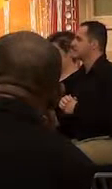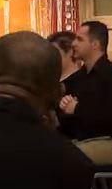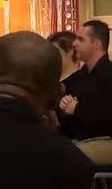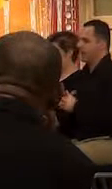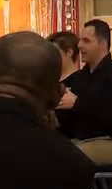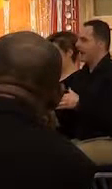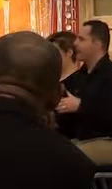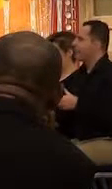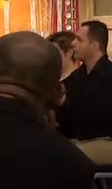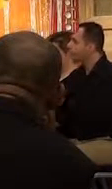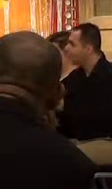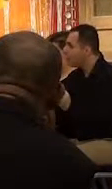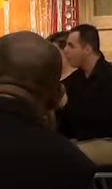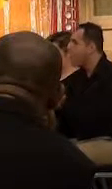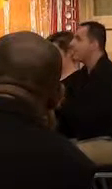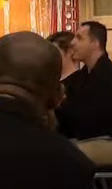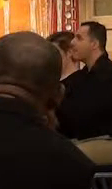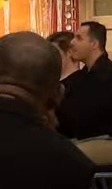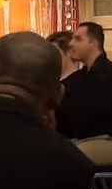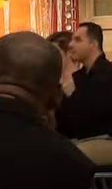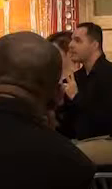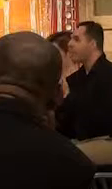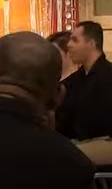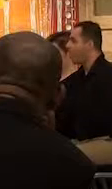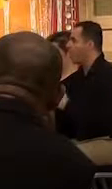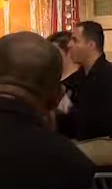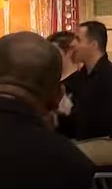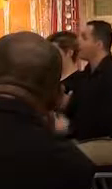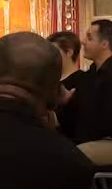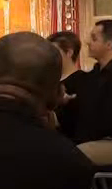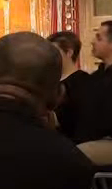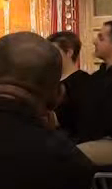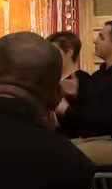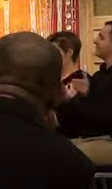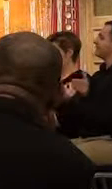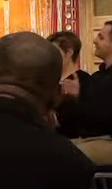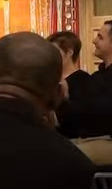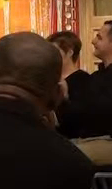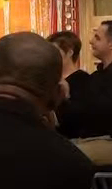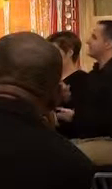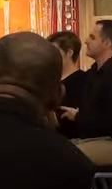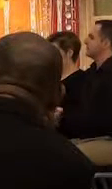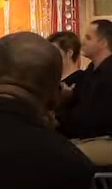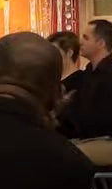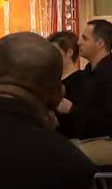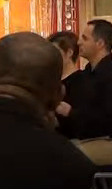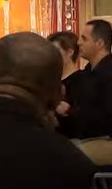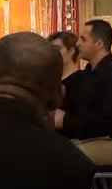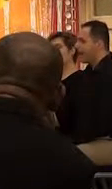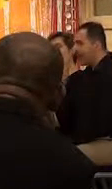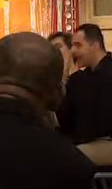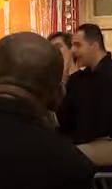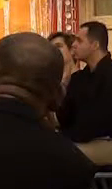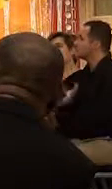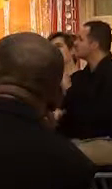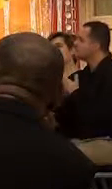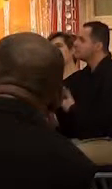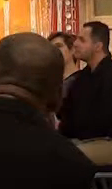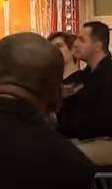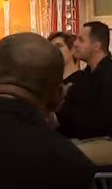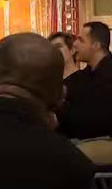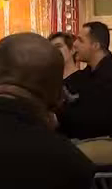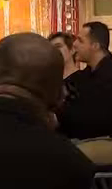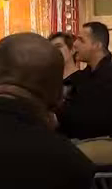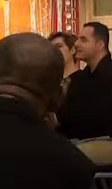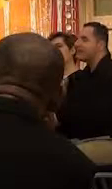and one in the hall. The children lead the discussions, and these are mixed age groups where anything that people are